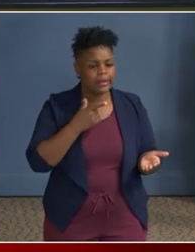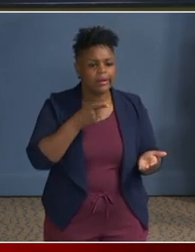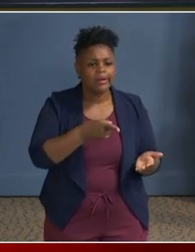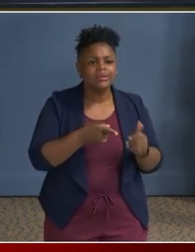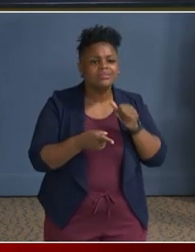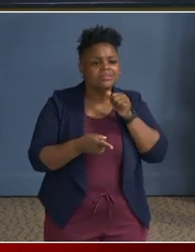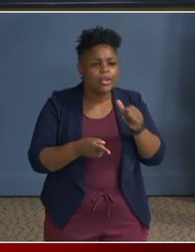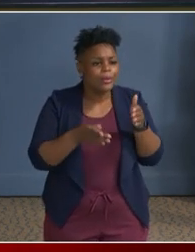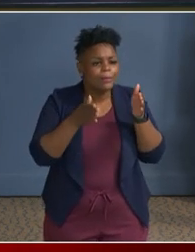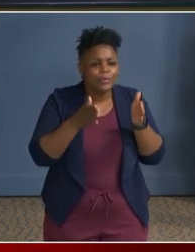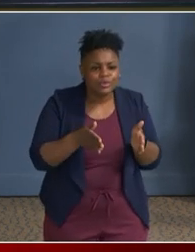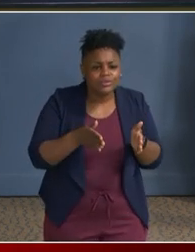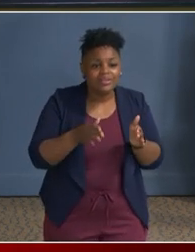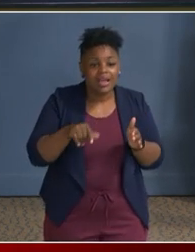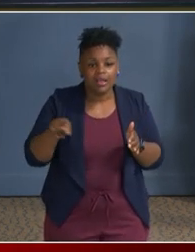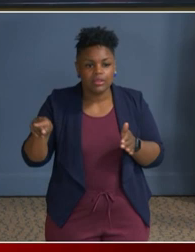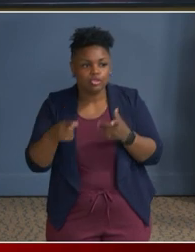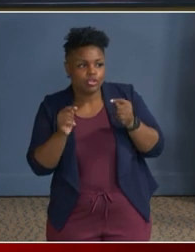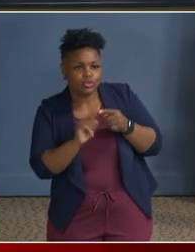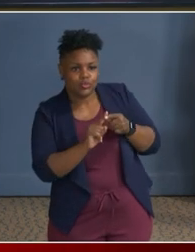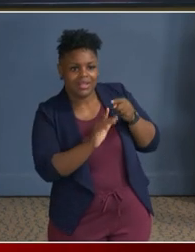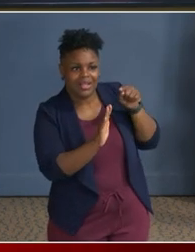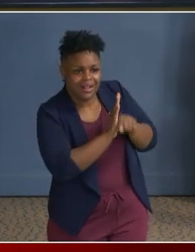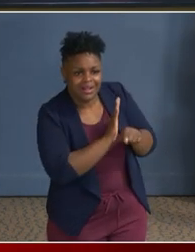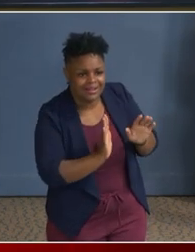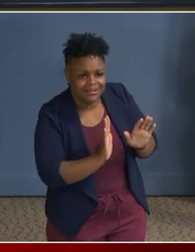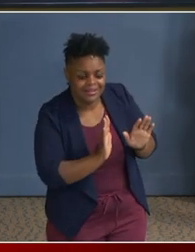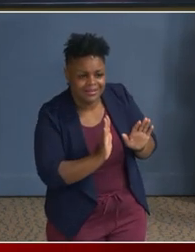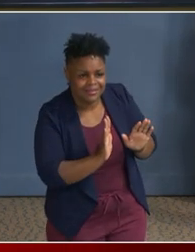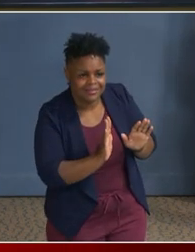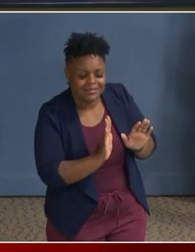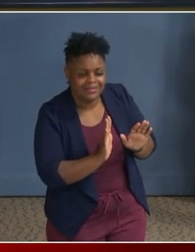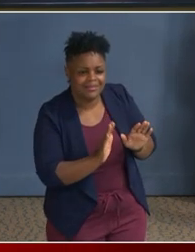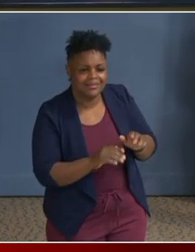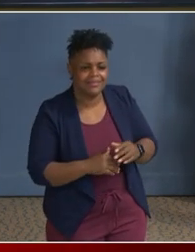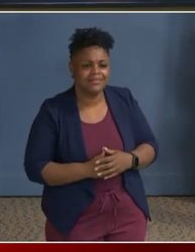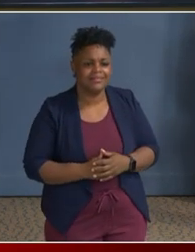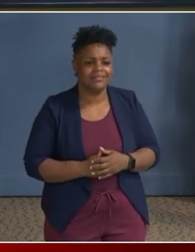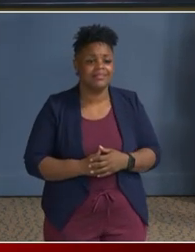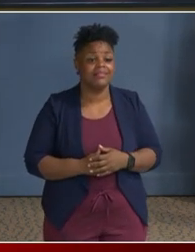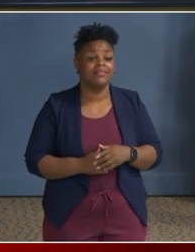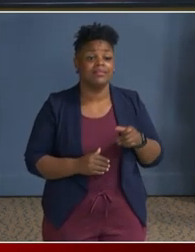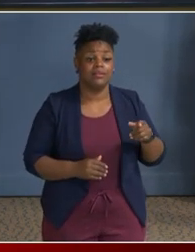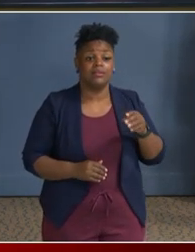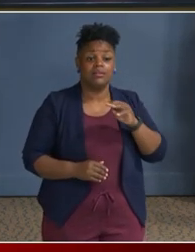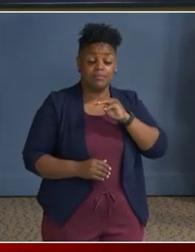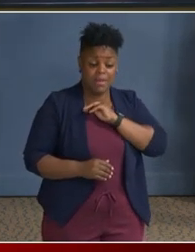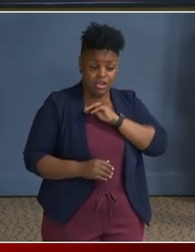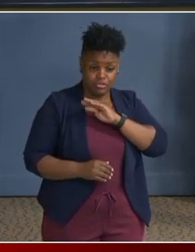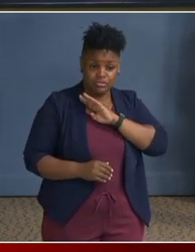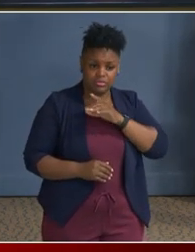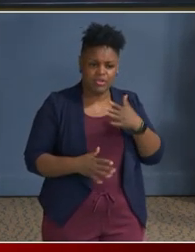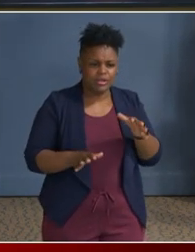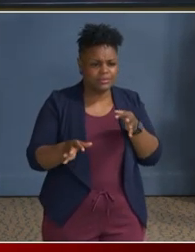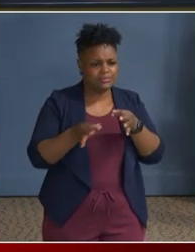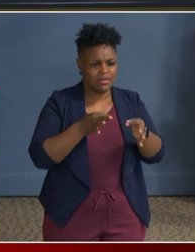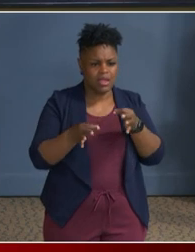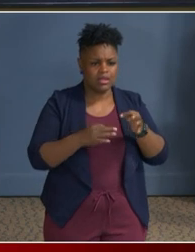in this shooting. The mayor talked a little bit about Davon, and I'm going to give you the details on